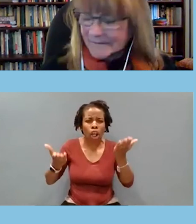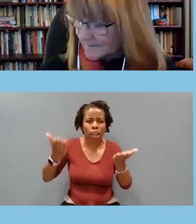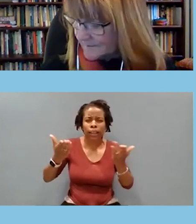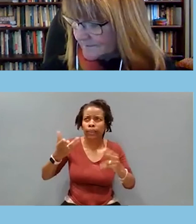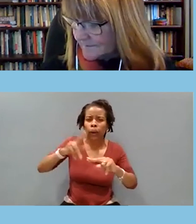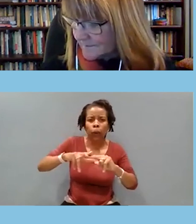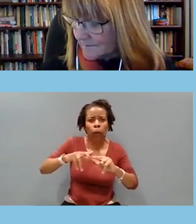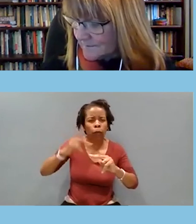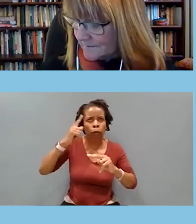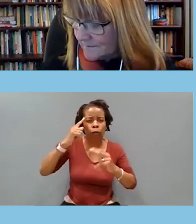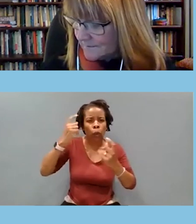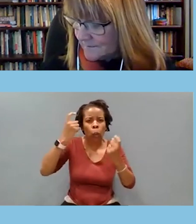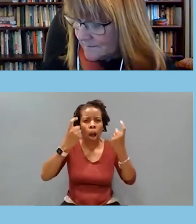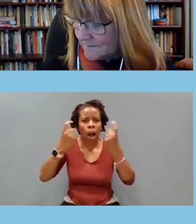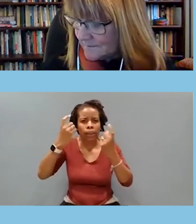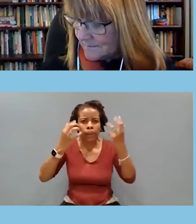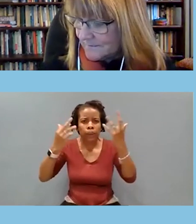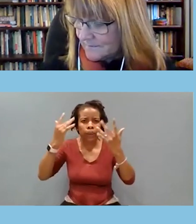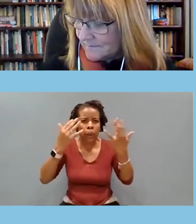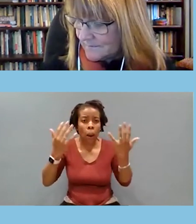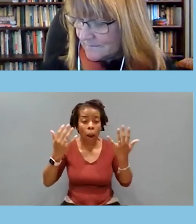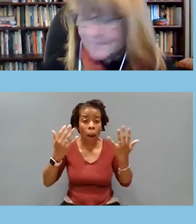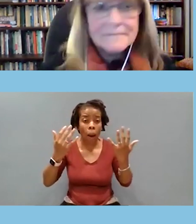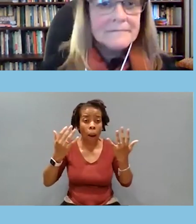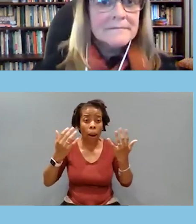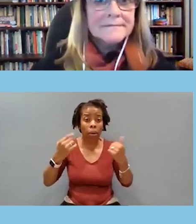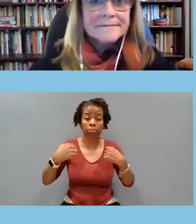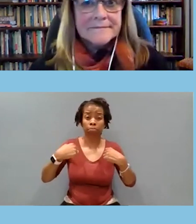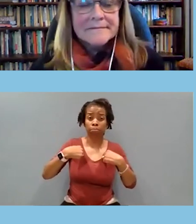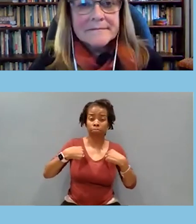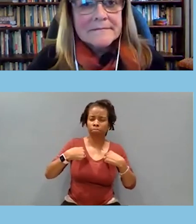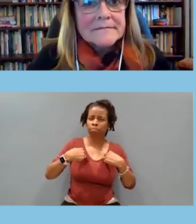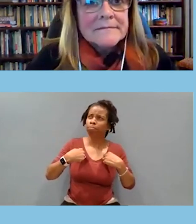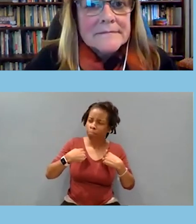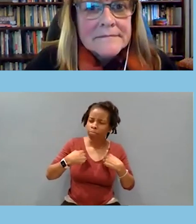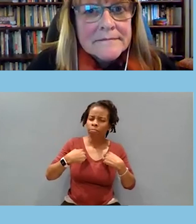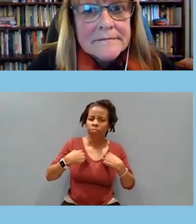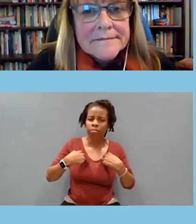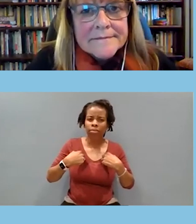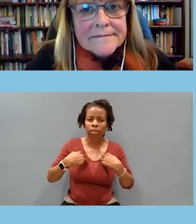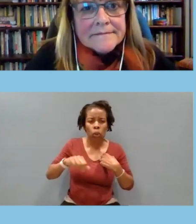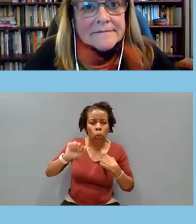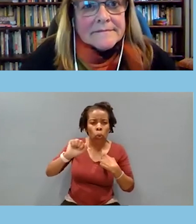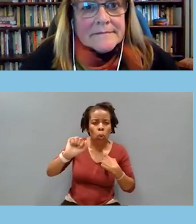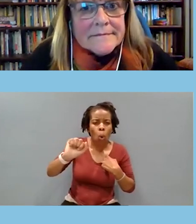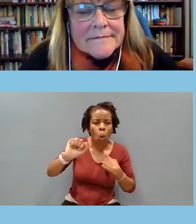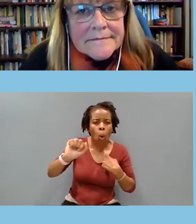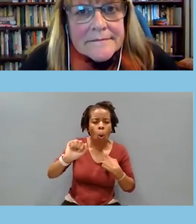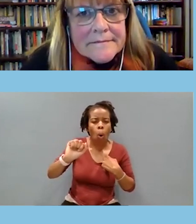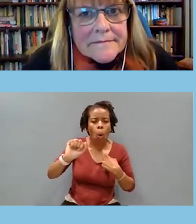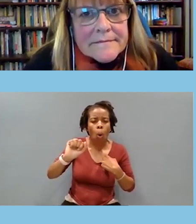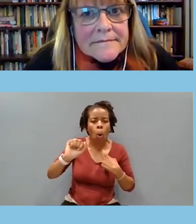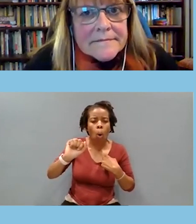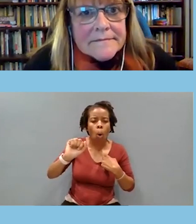being with your work for so long, you know, I wonder how does your kind of